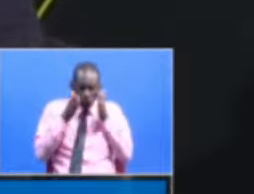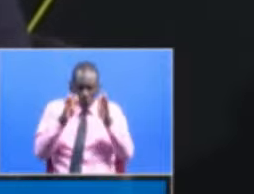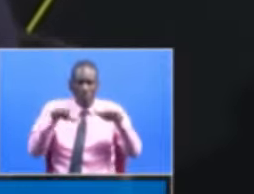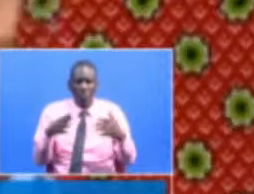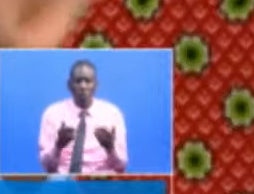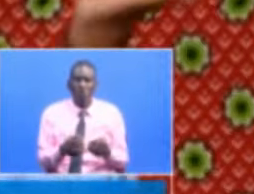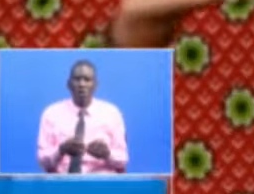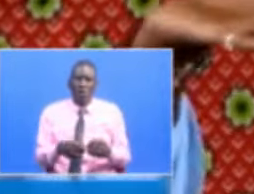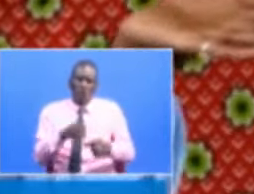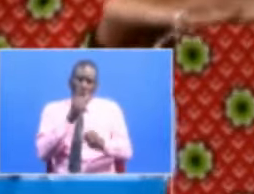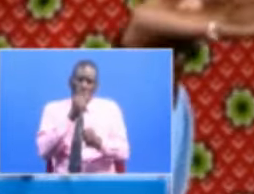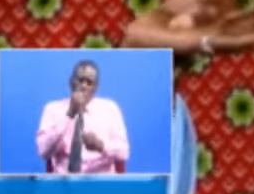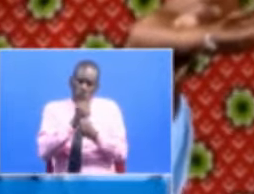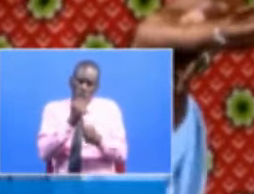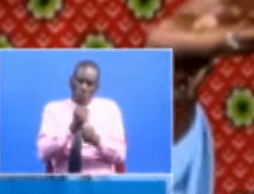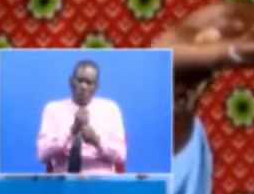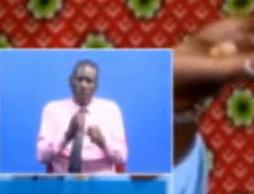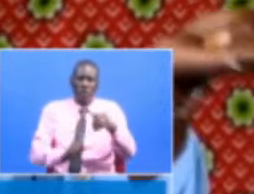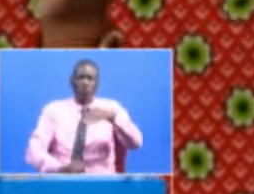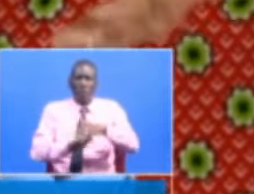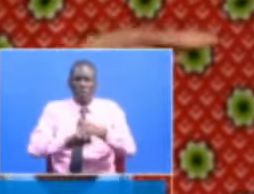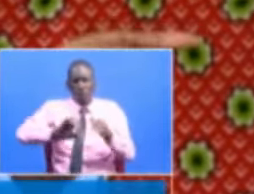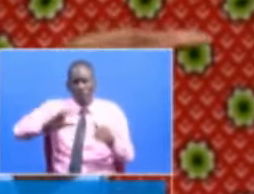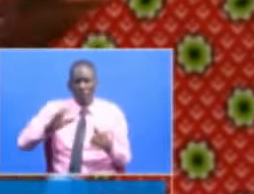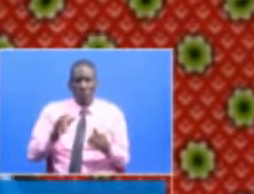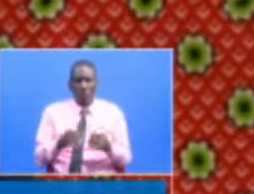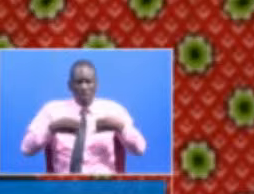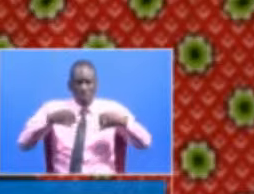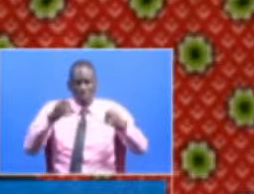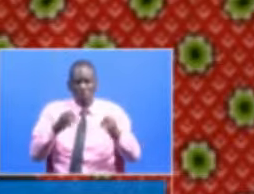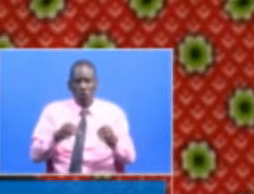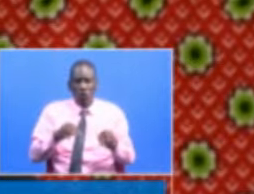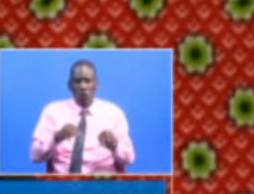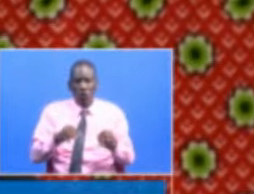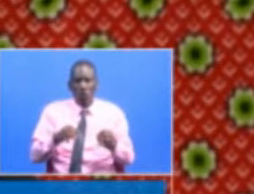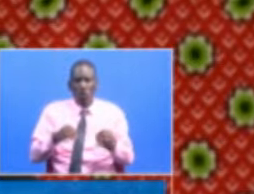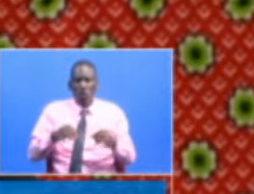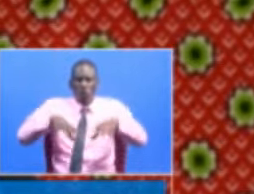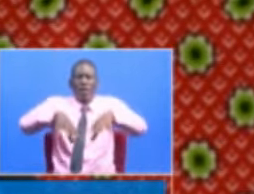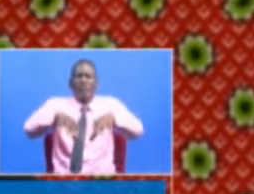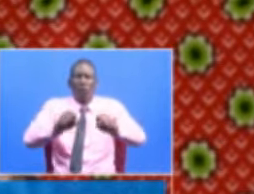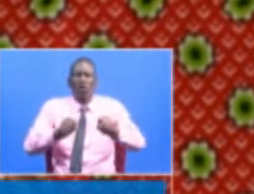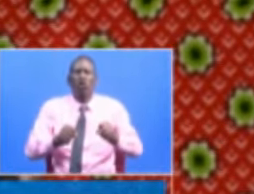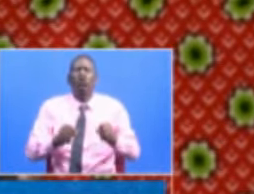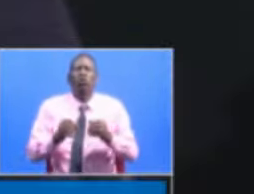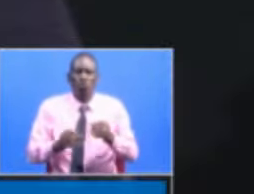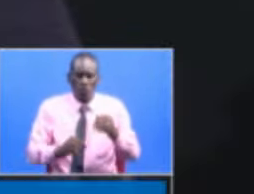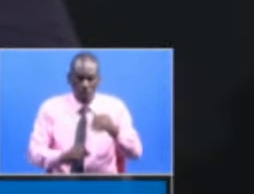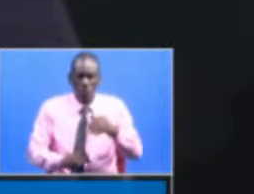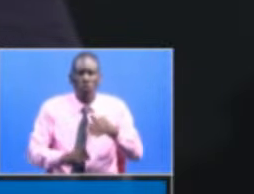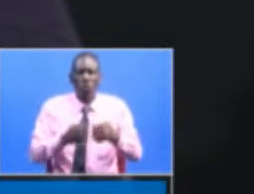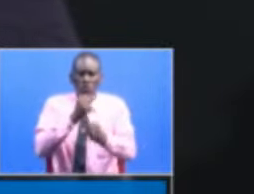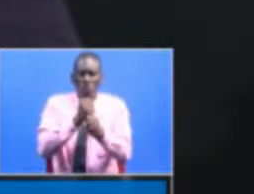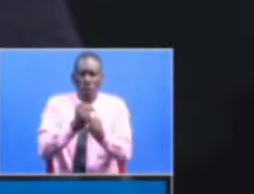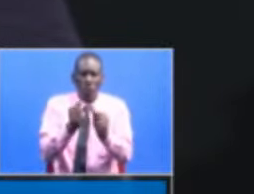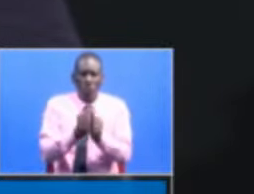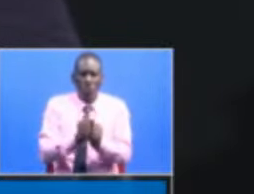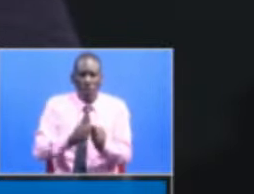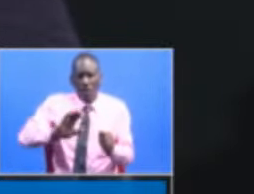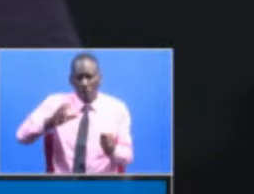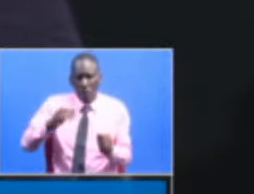work you do therefore supports the county's implementation of the locally led adaptation project. Yes, we work with the